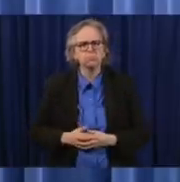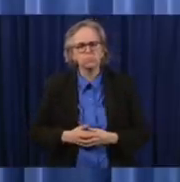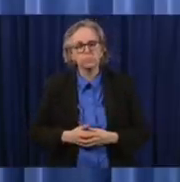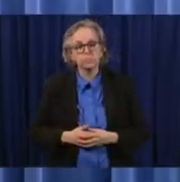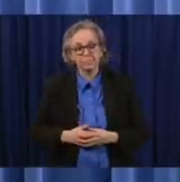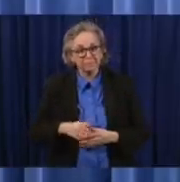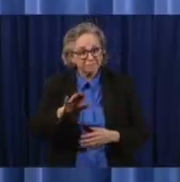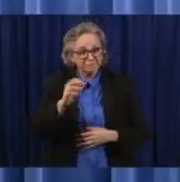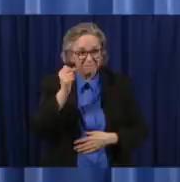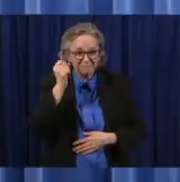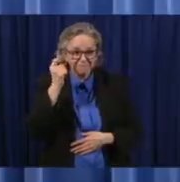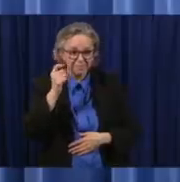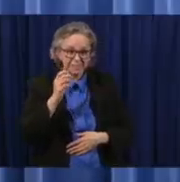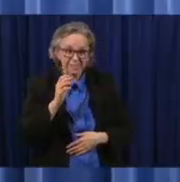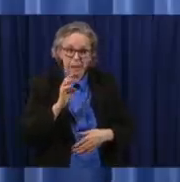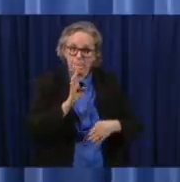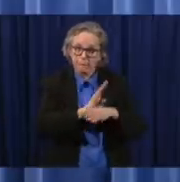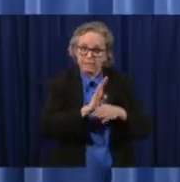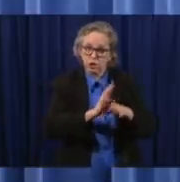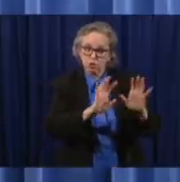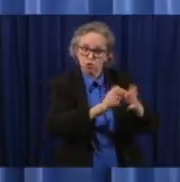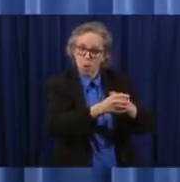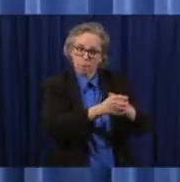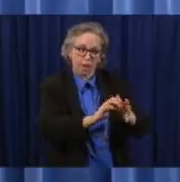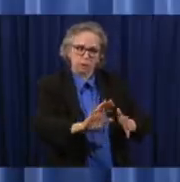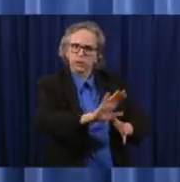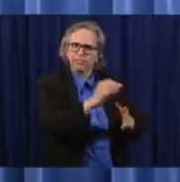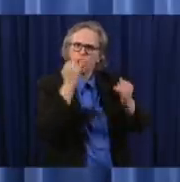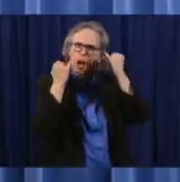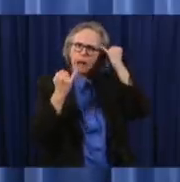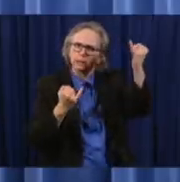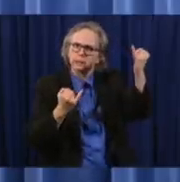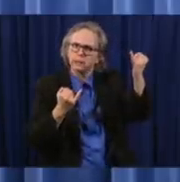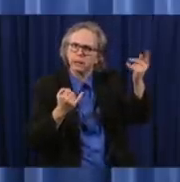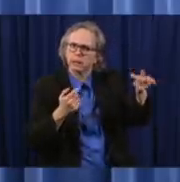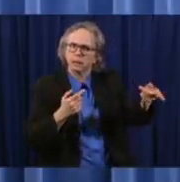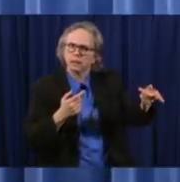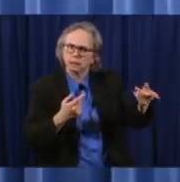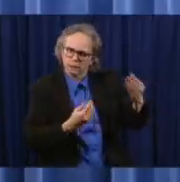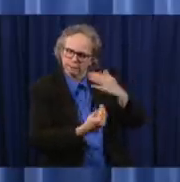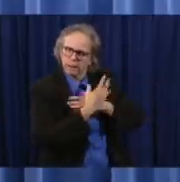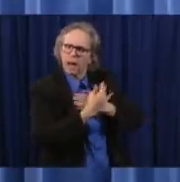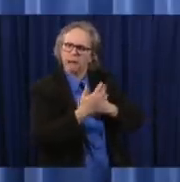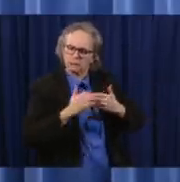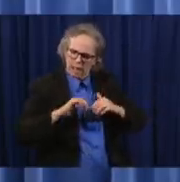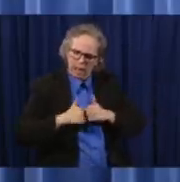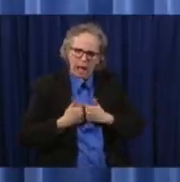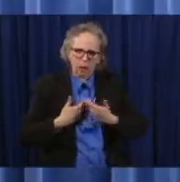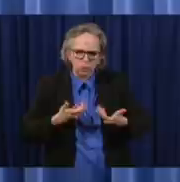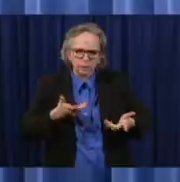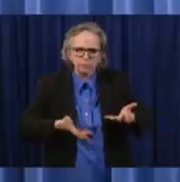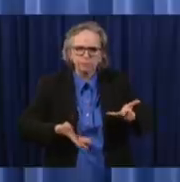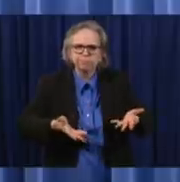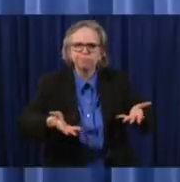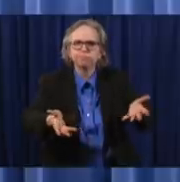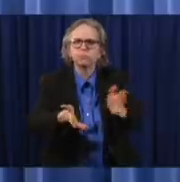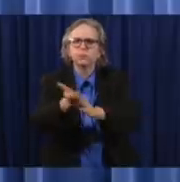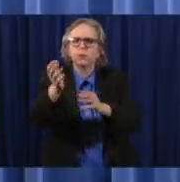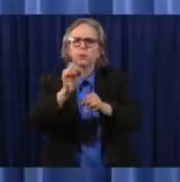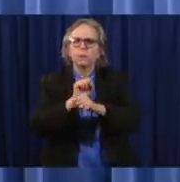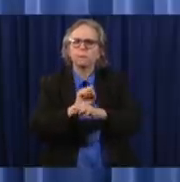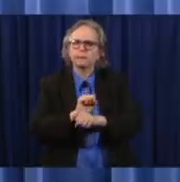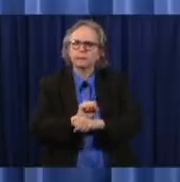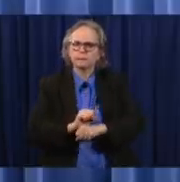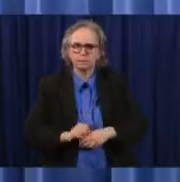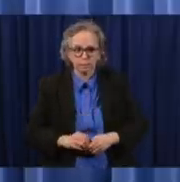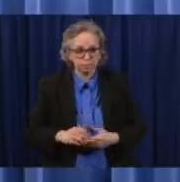group who was looking at how do we get back to work, how do we get people moving forward, but also to protect the